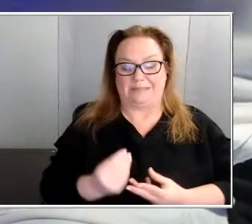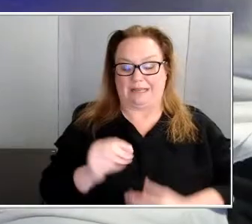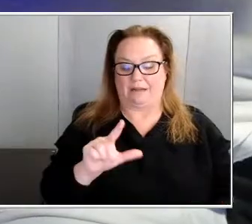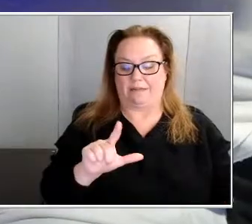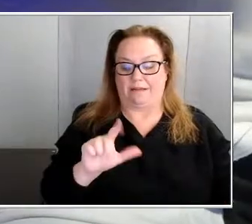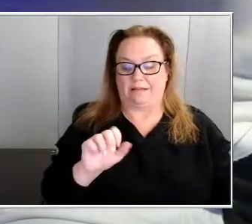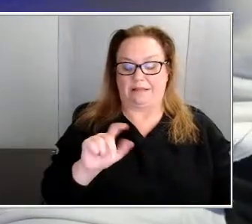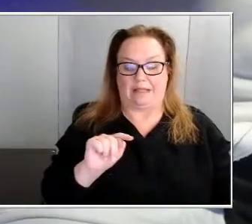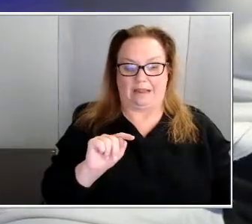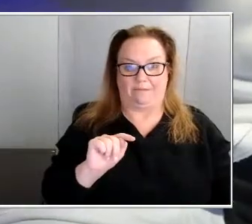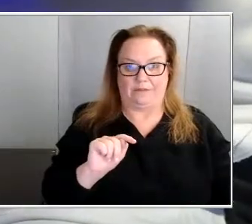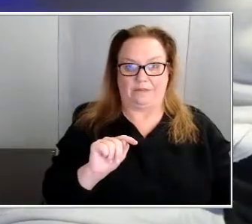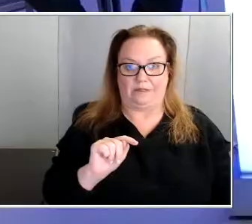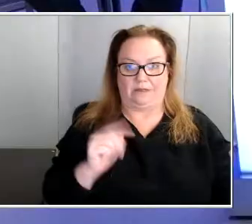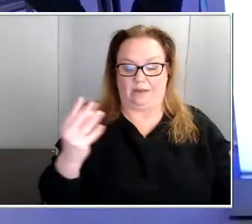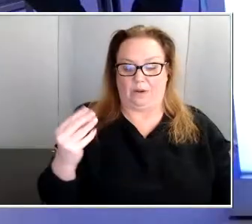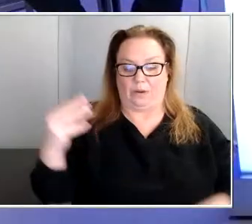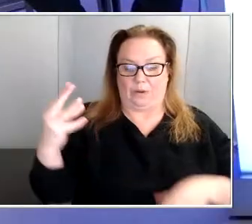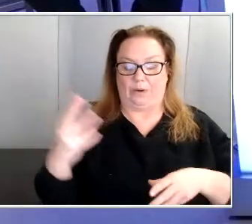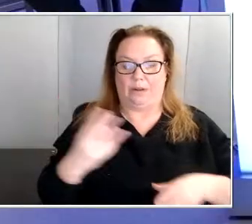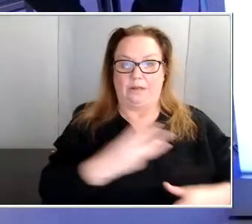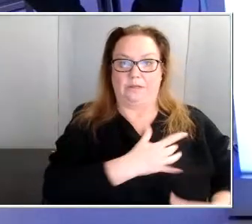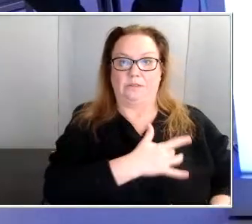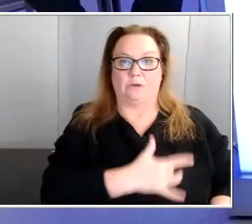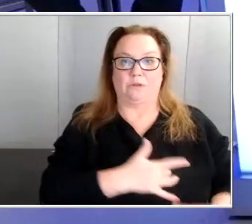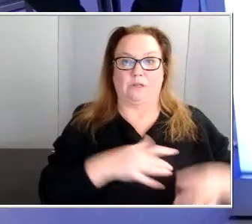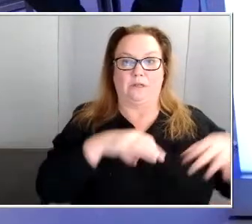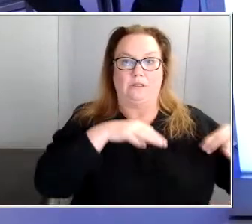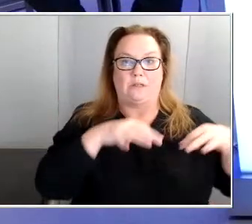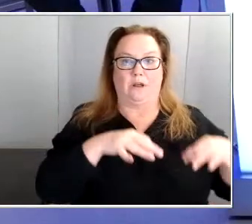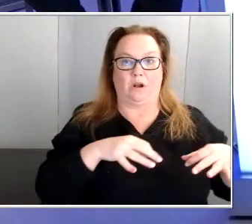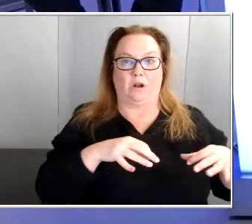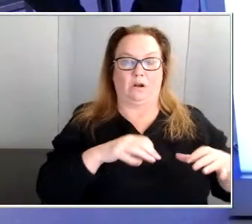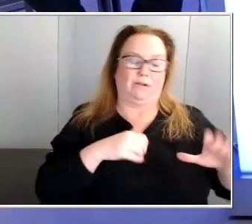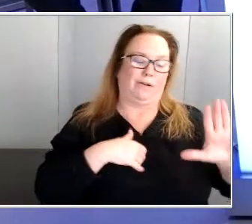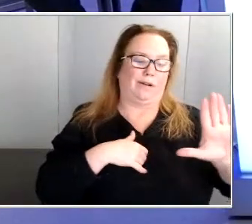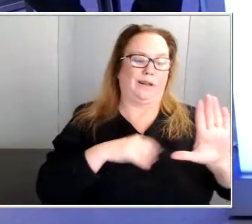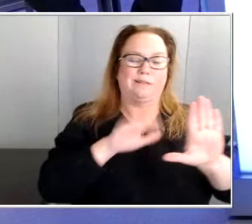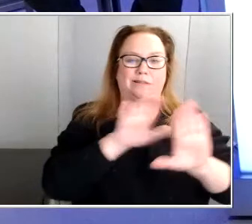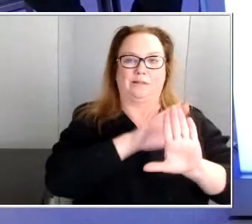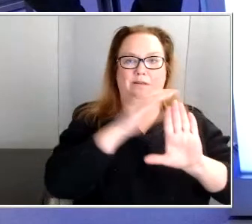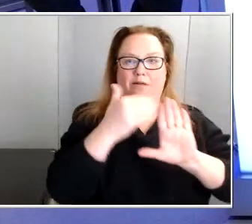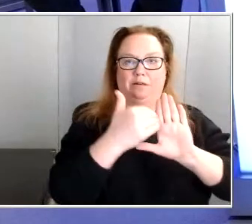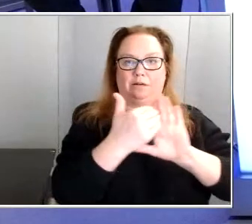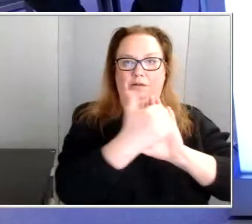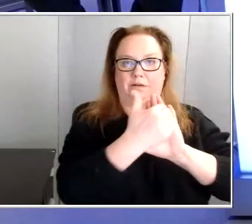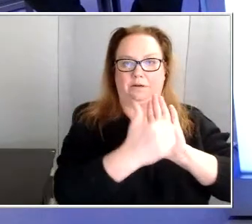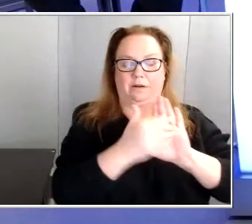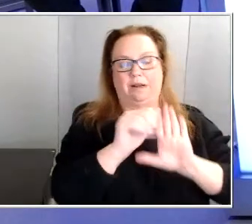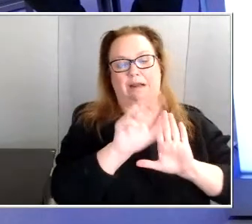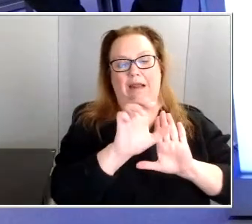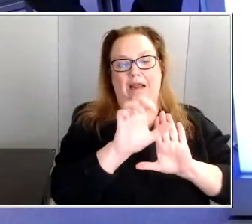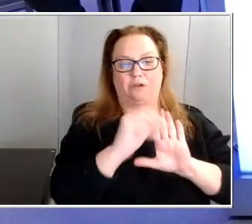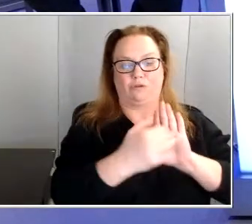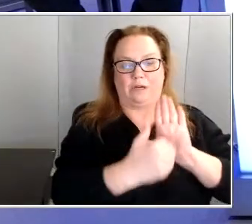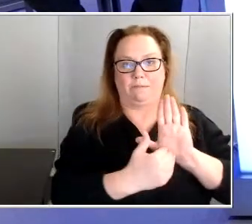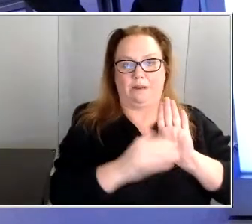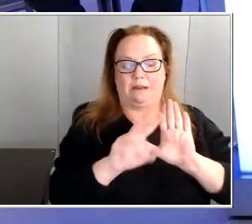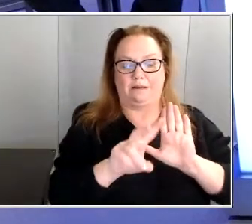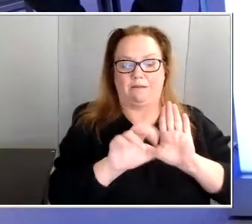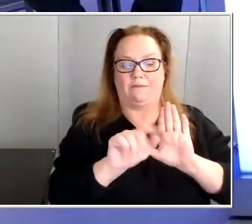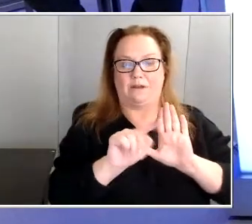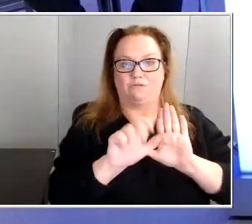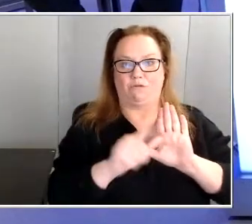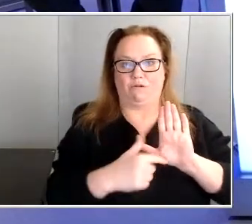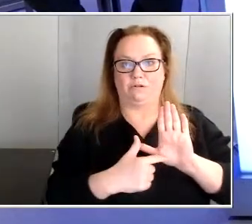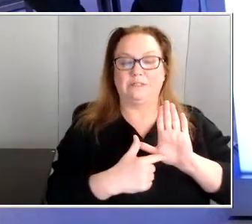in that. Yes. So just to say really quickly, the heart's got a couple parts to it. It's got a atrium, and the ventricles are the bottom part, and the left of the